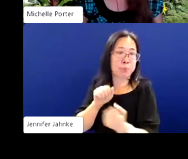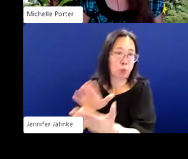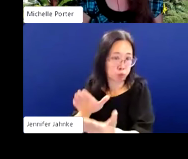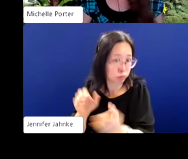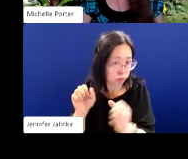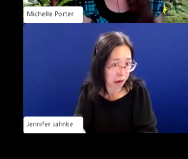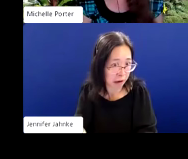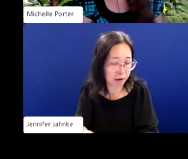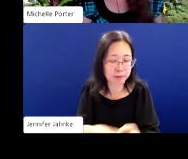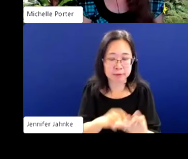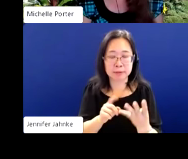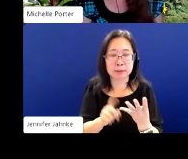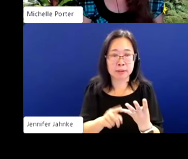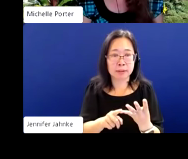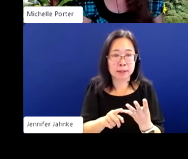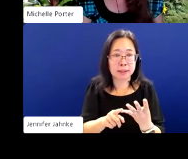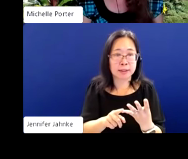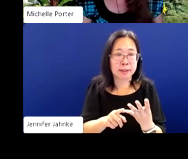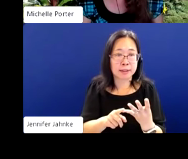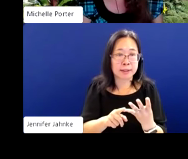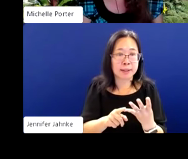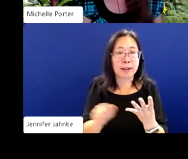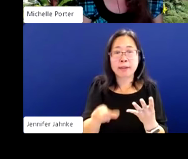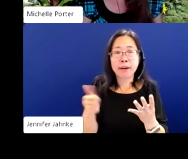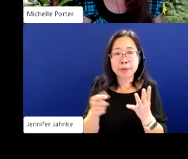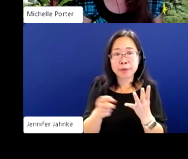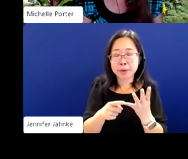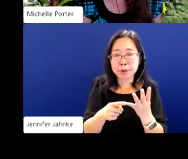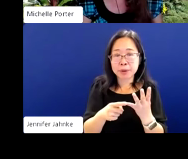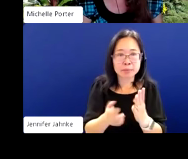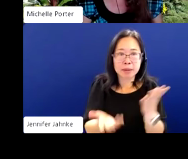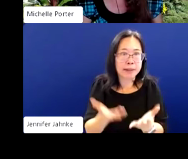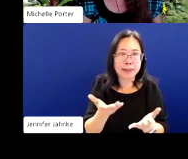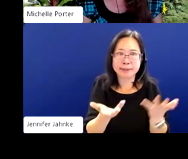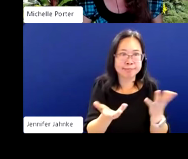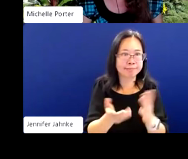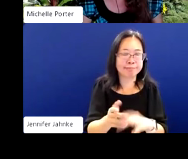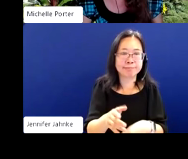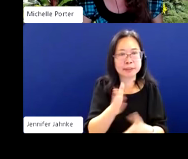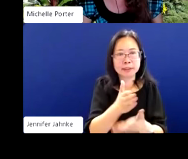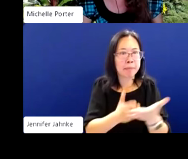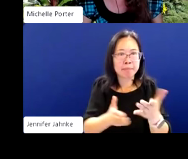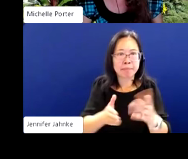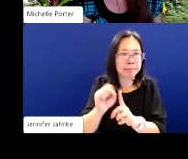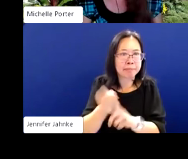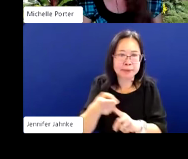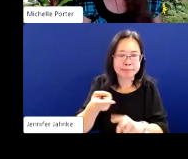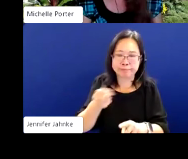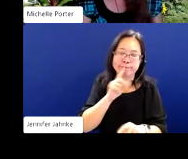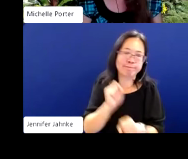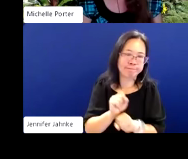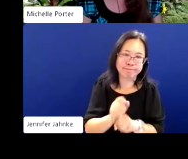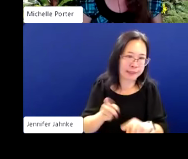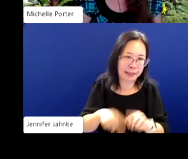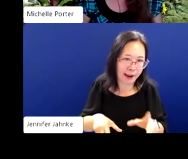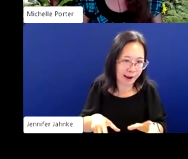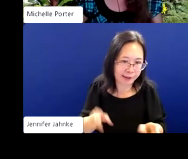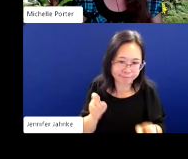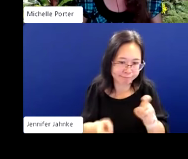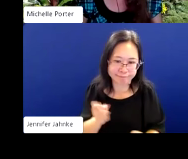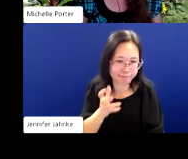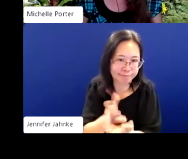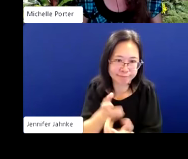And then finally, some things you just can't necessarily adapt to, and we gave them skills